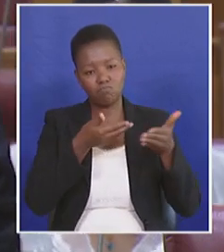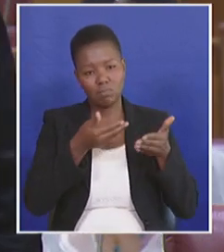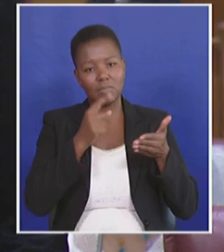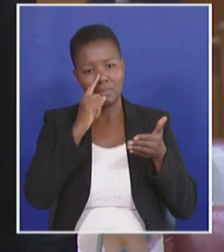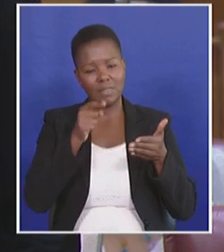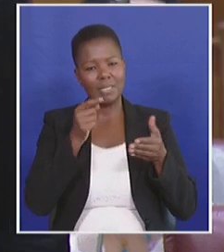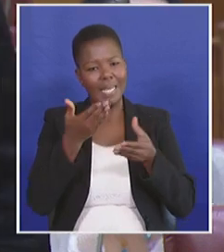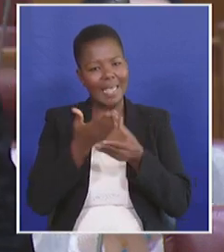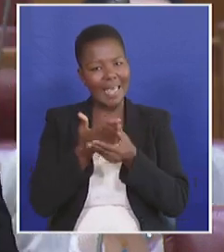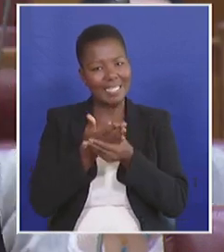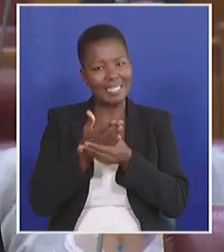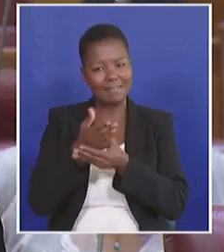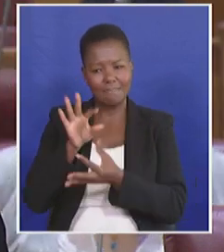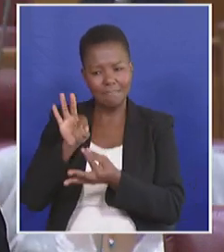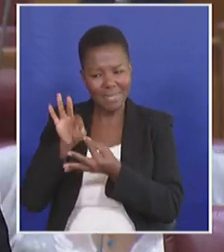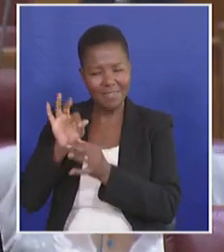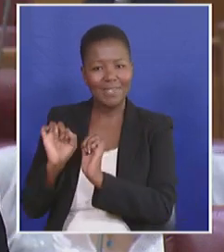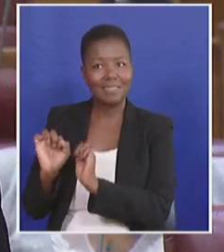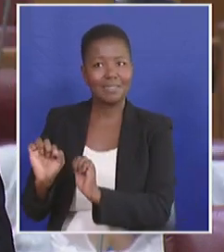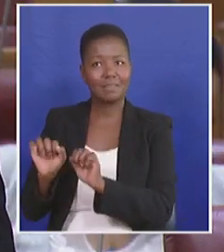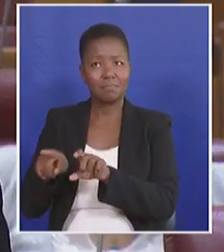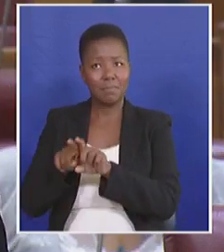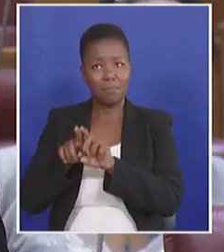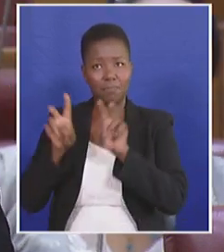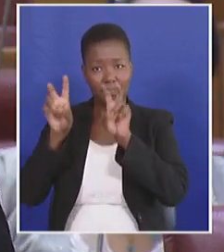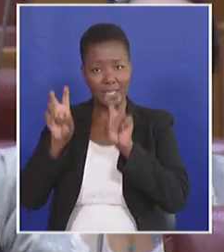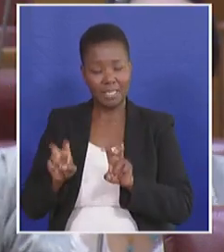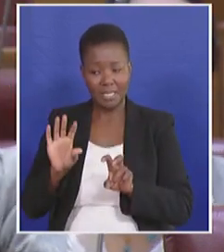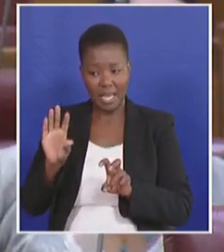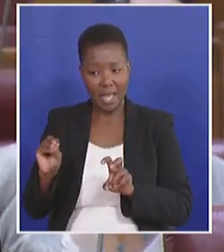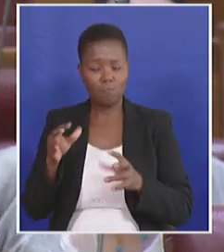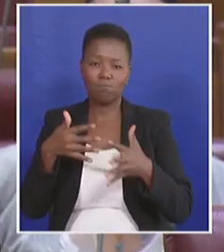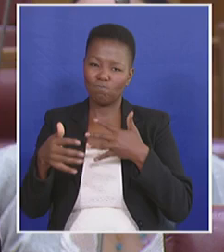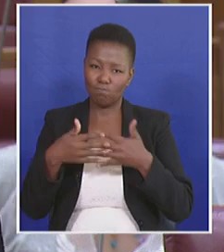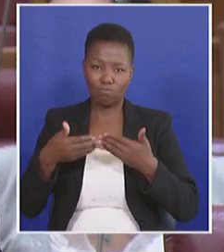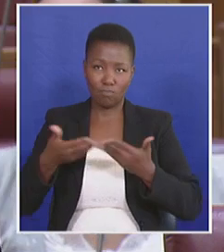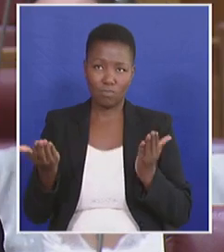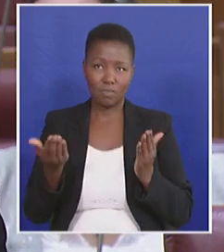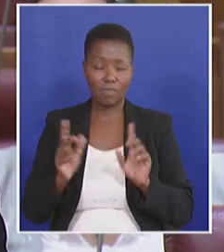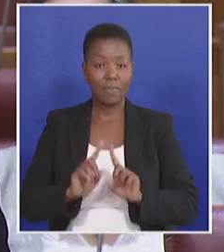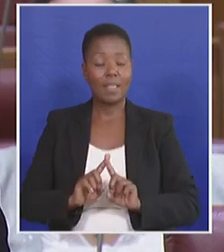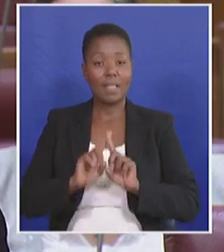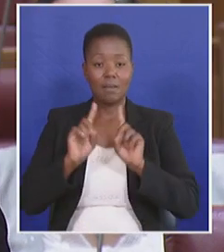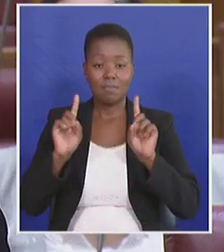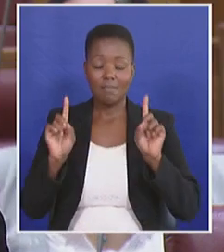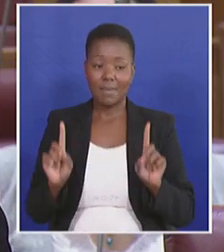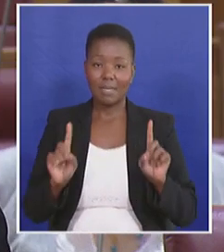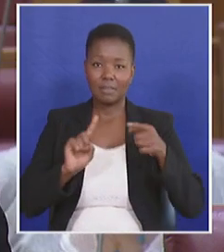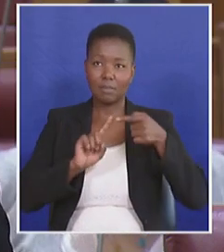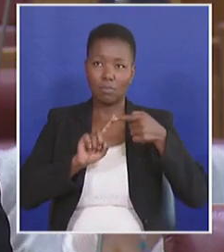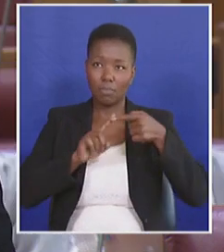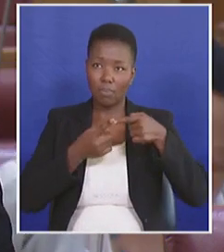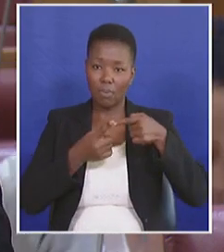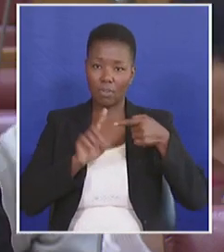cases about issues of electricity and so it goes. But the general point really that I want to make